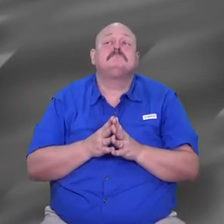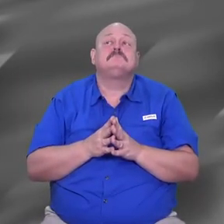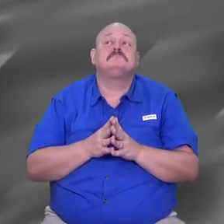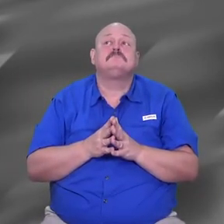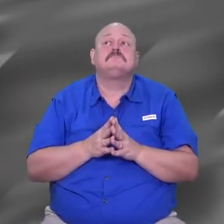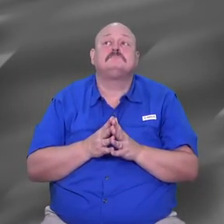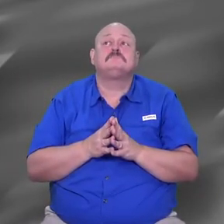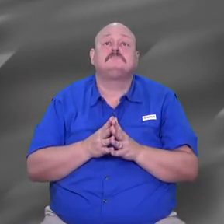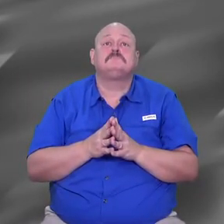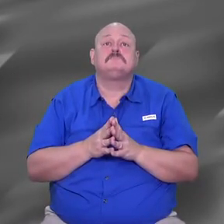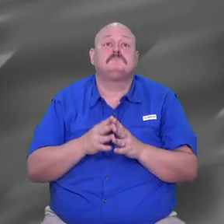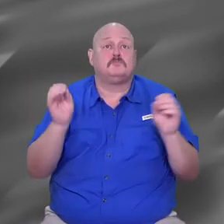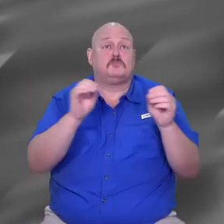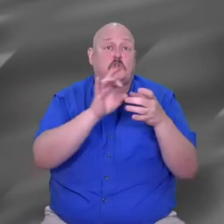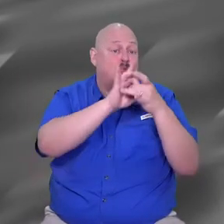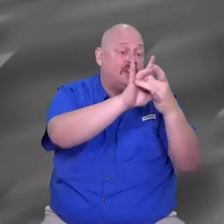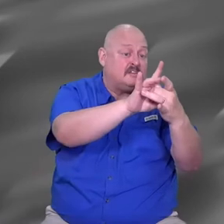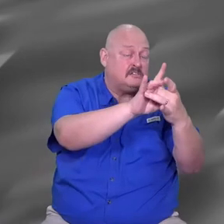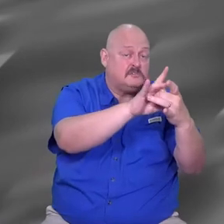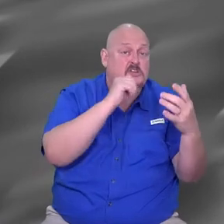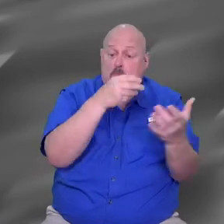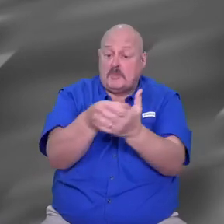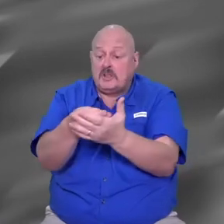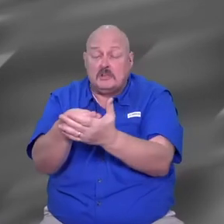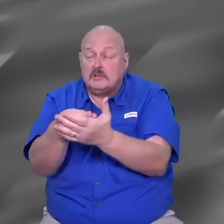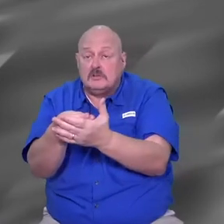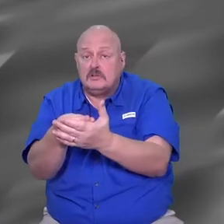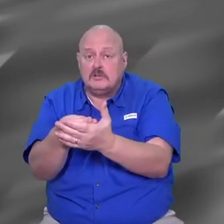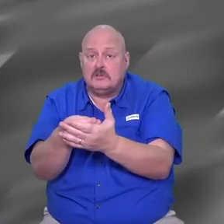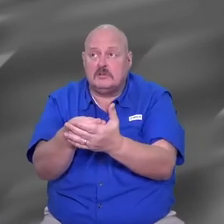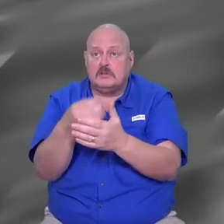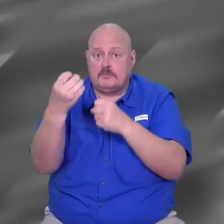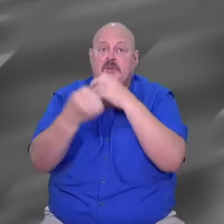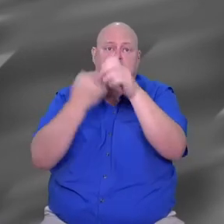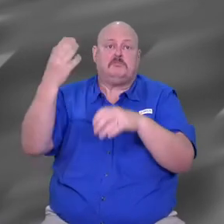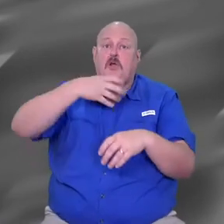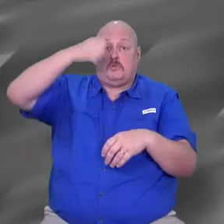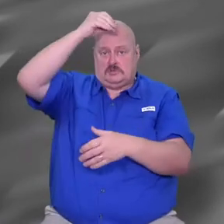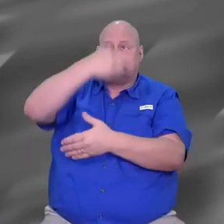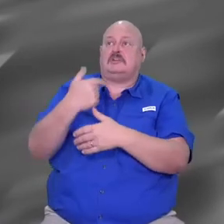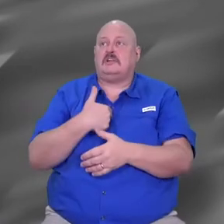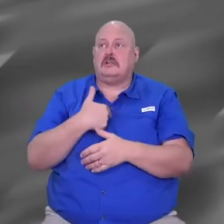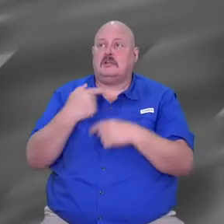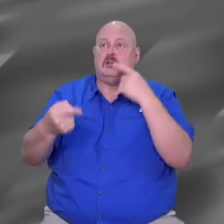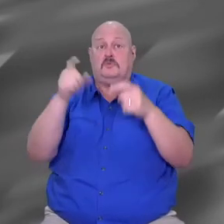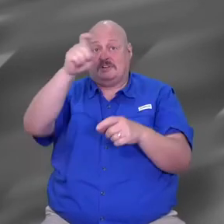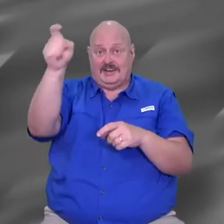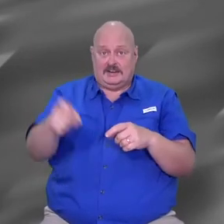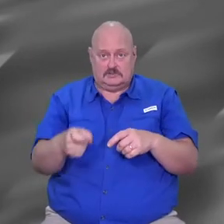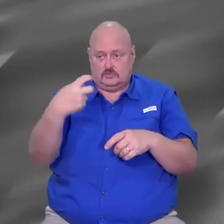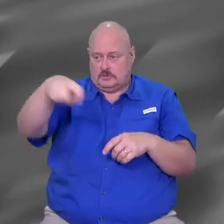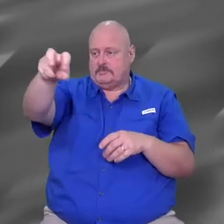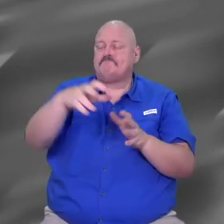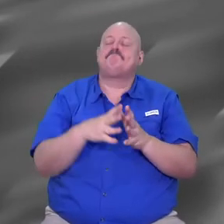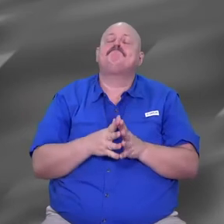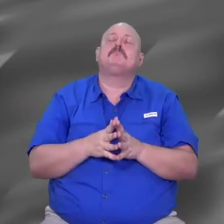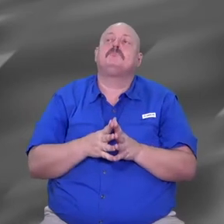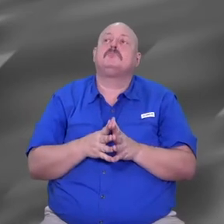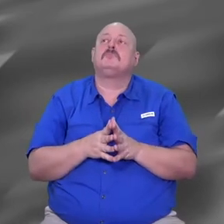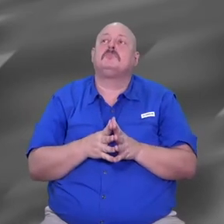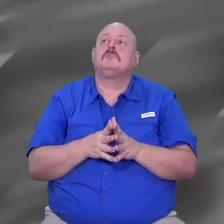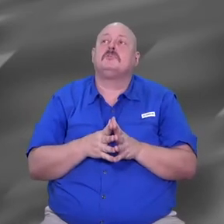It's a lack of relationships, not money. Several years ago, my oldest son and I went to Texas on a trip. I know this